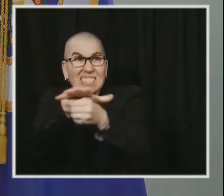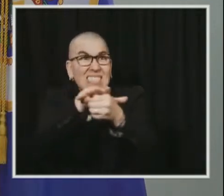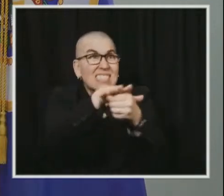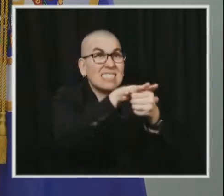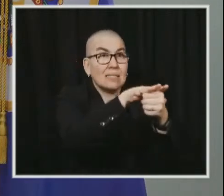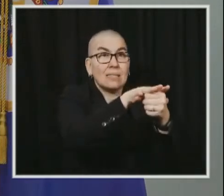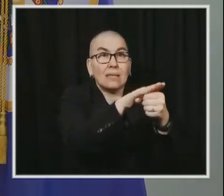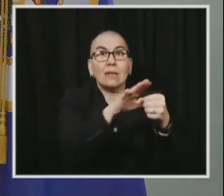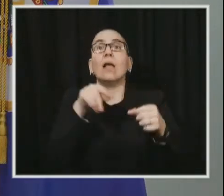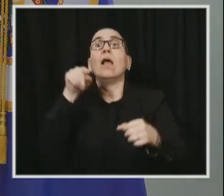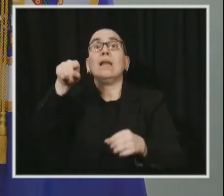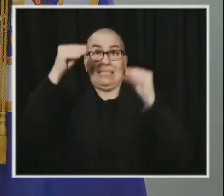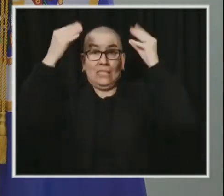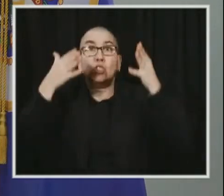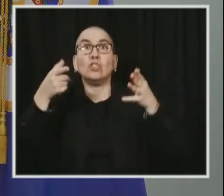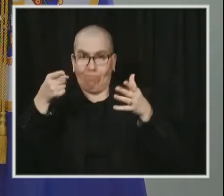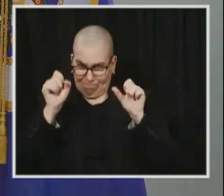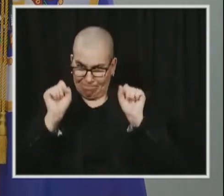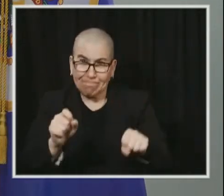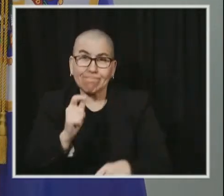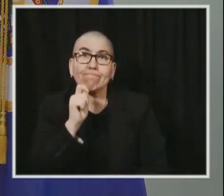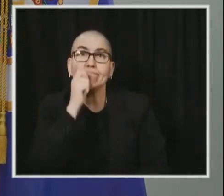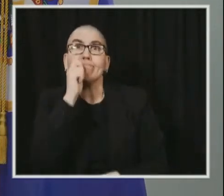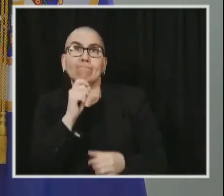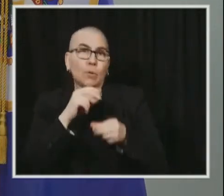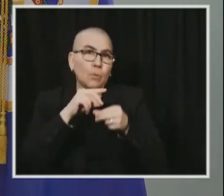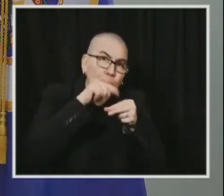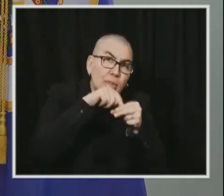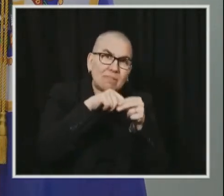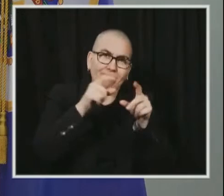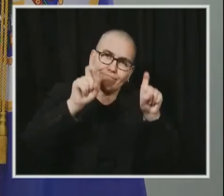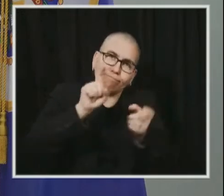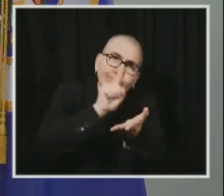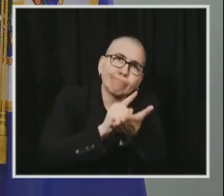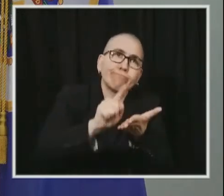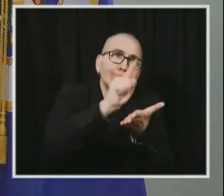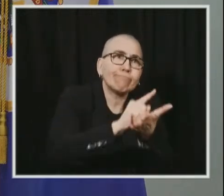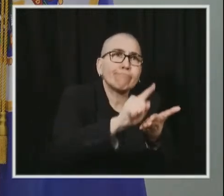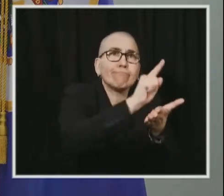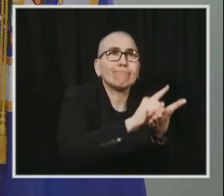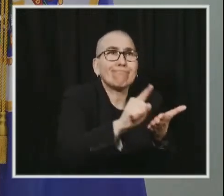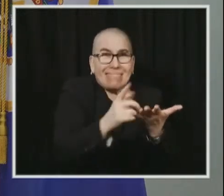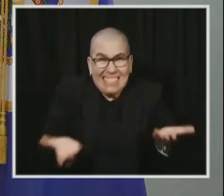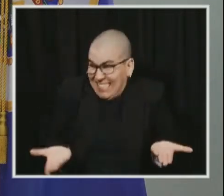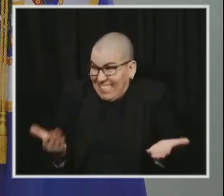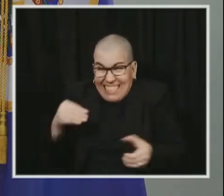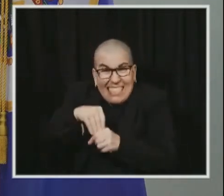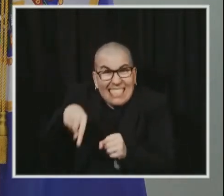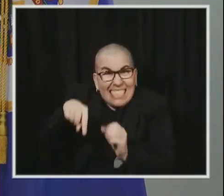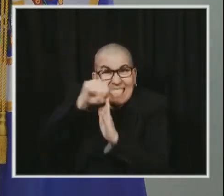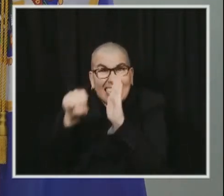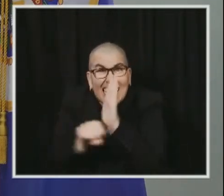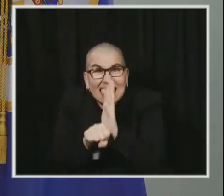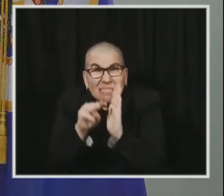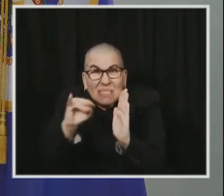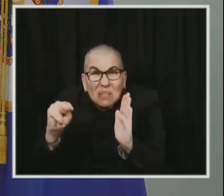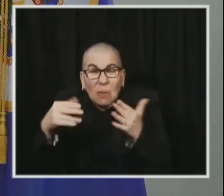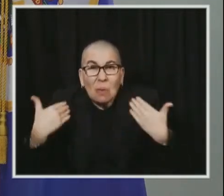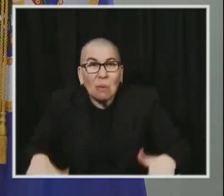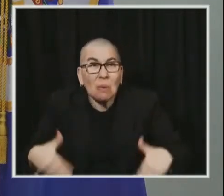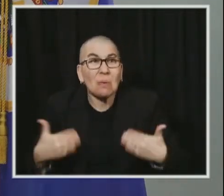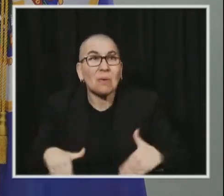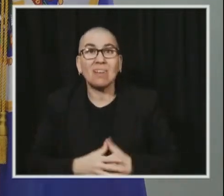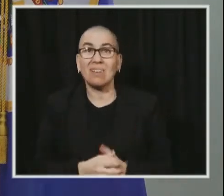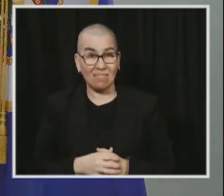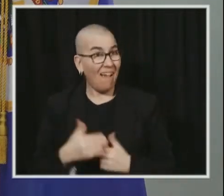We're encouraging to get that in the community. It's as robust and as barrier-free in Minnesota as any state in the nation. And we've already vaccinated